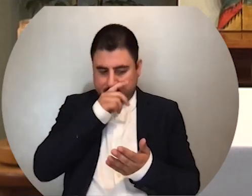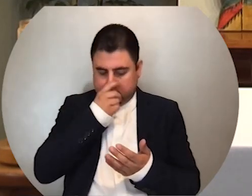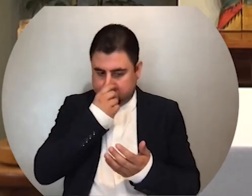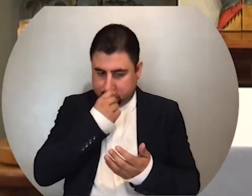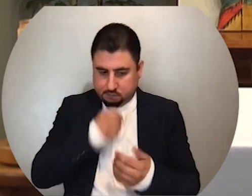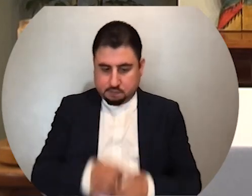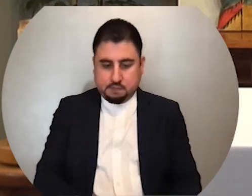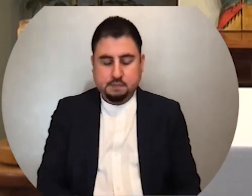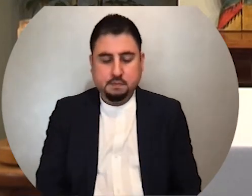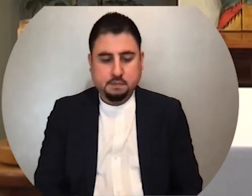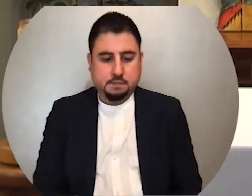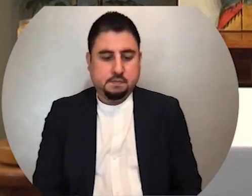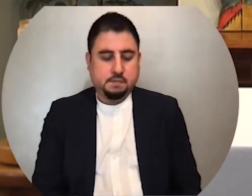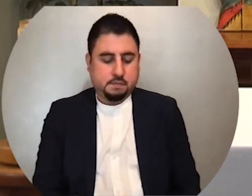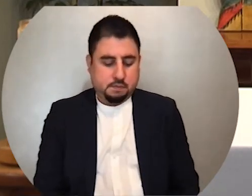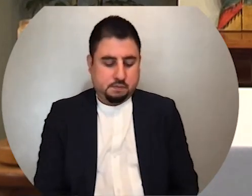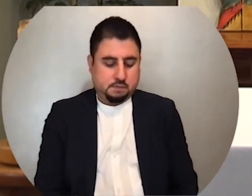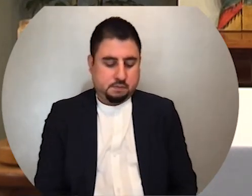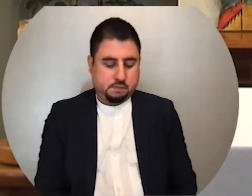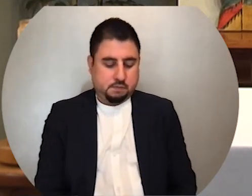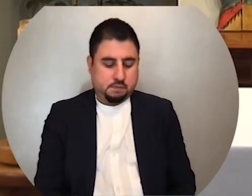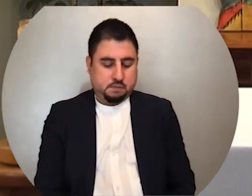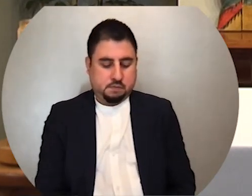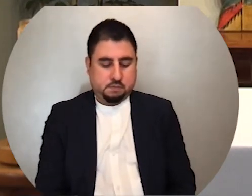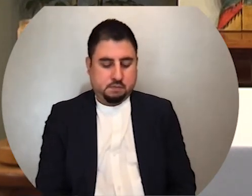come again.